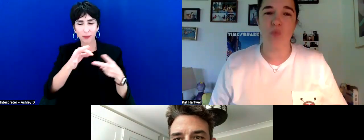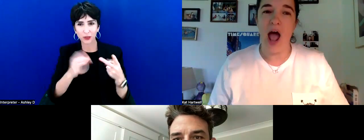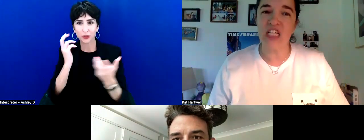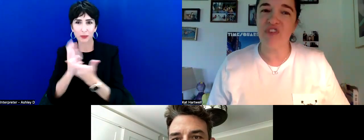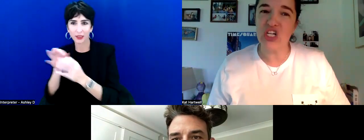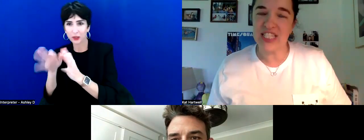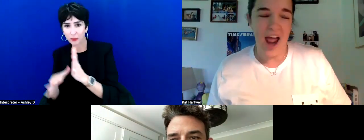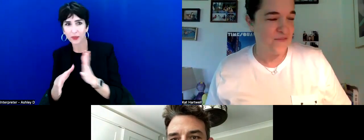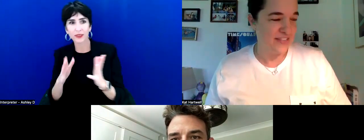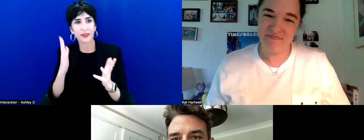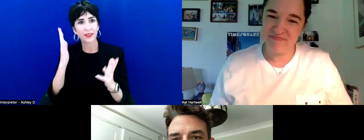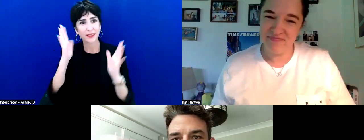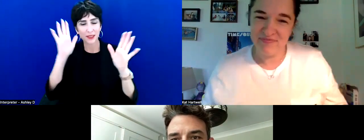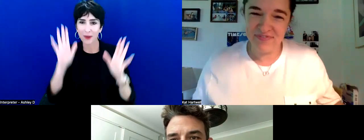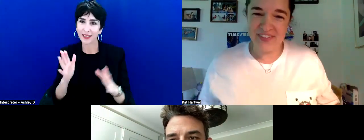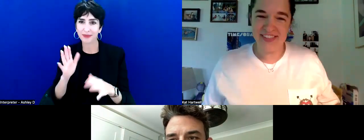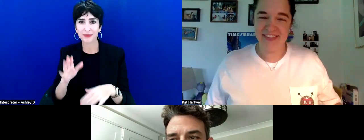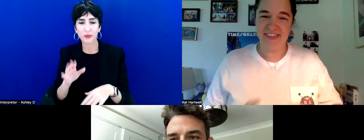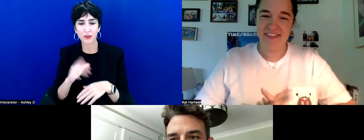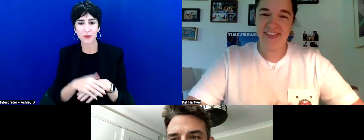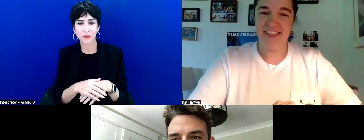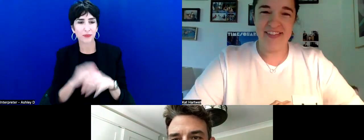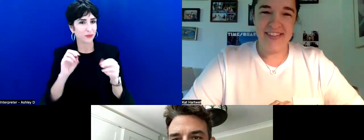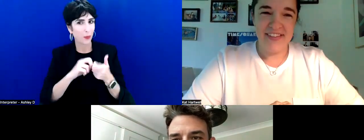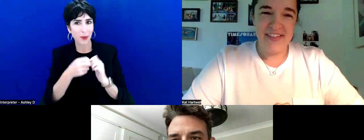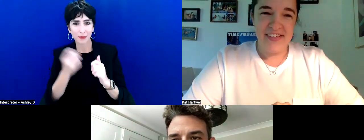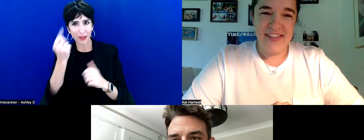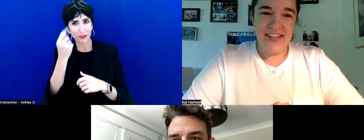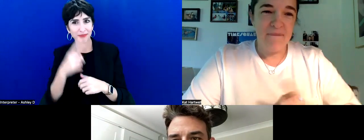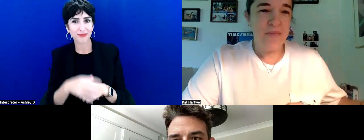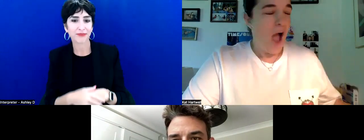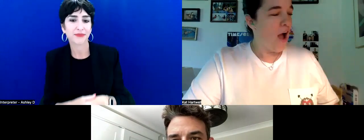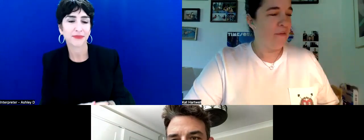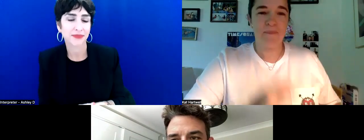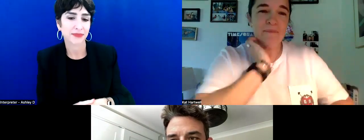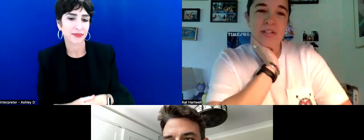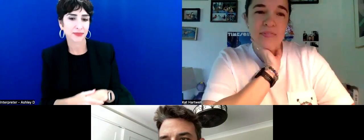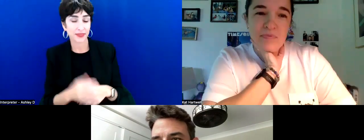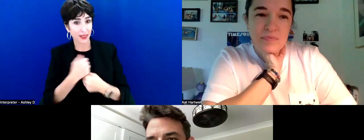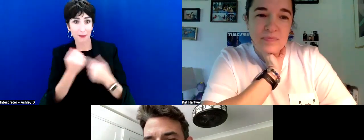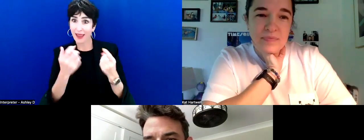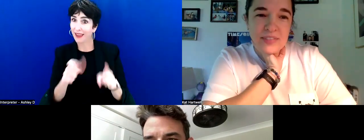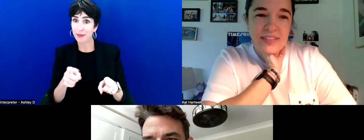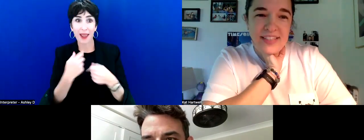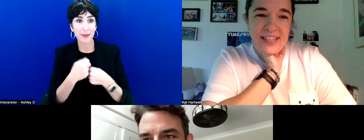interpreter as well as for yourself. No problem. I understand. You gotta Uh, make it happen.